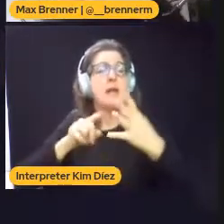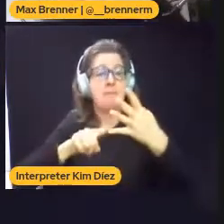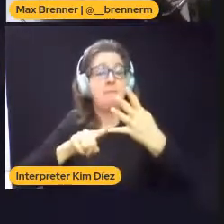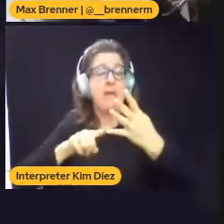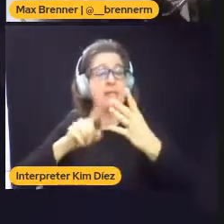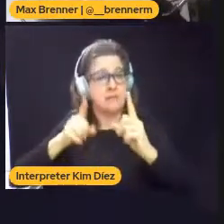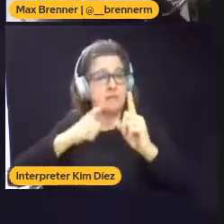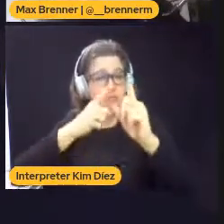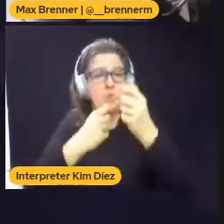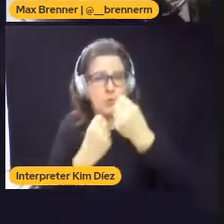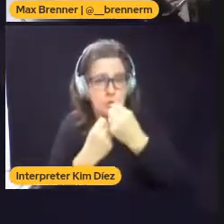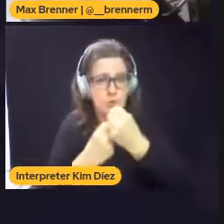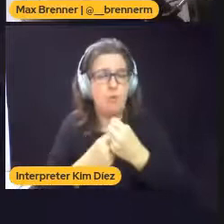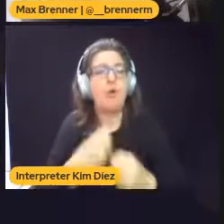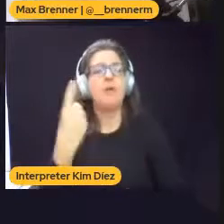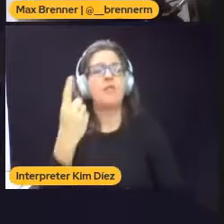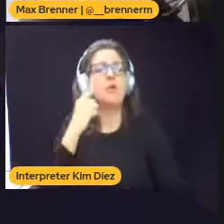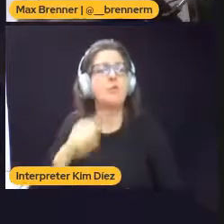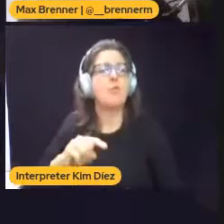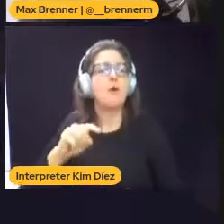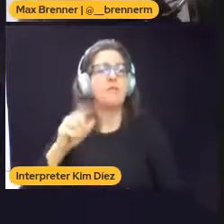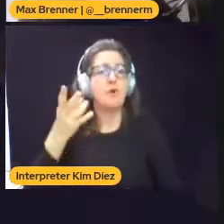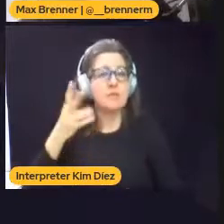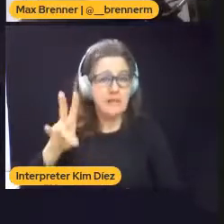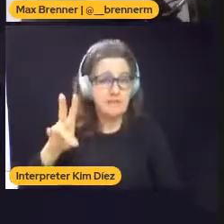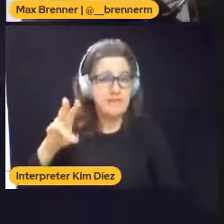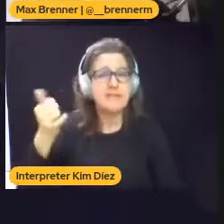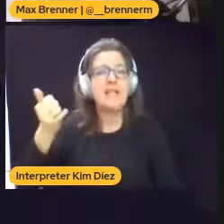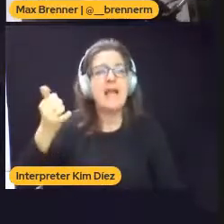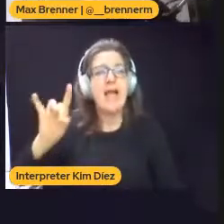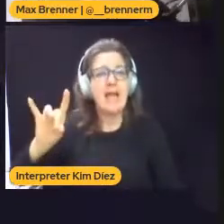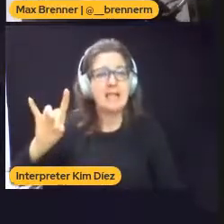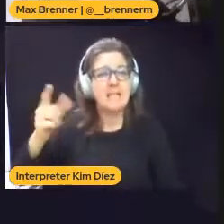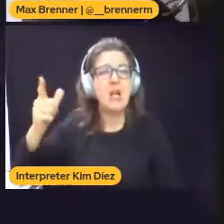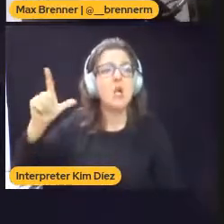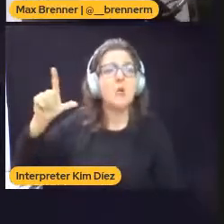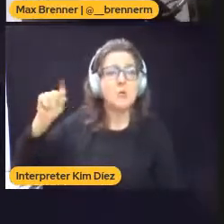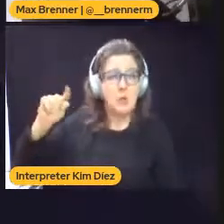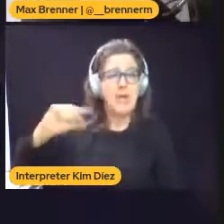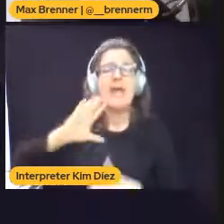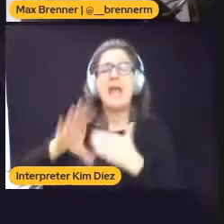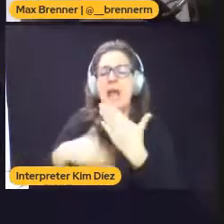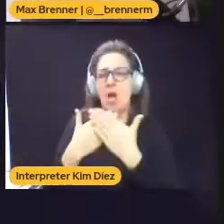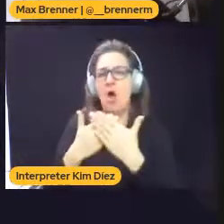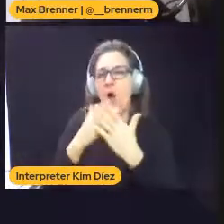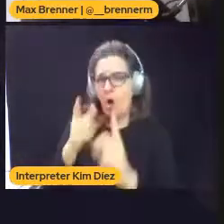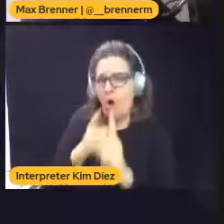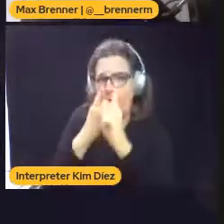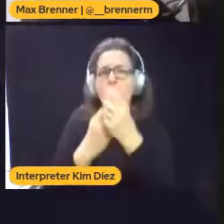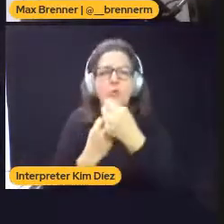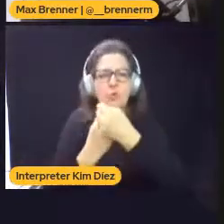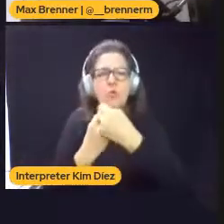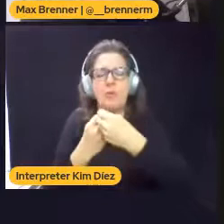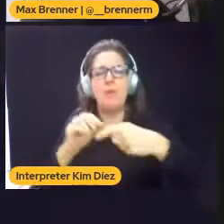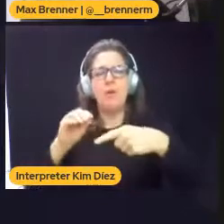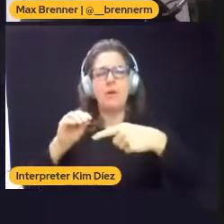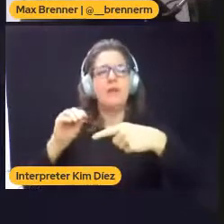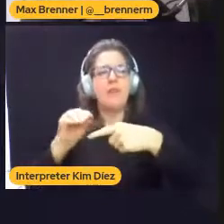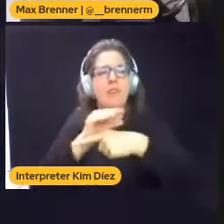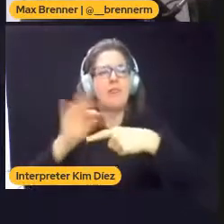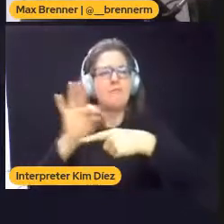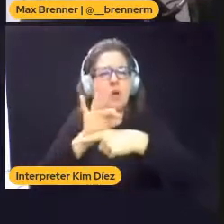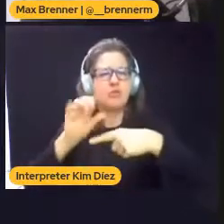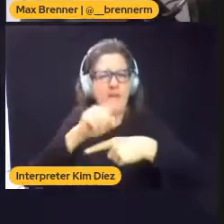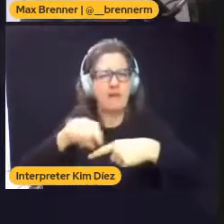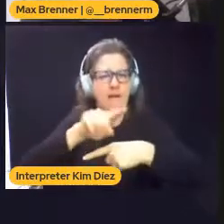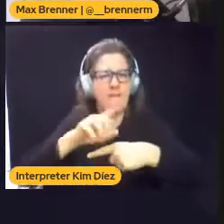for 1.17, 1.18, 1.20, and all of them aims to support the functionality of this version, but they are also upwards compatible.